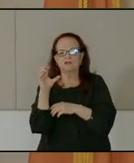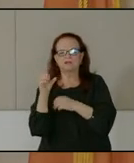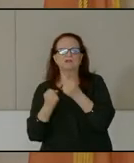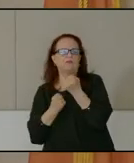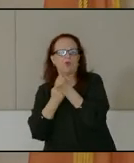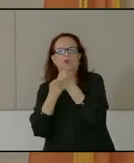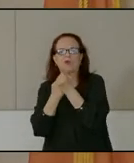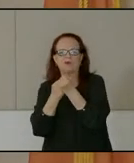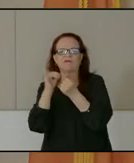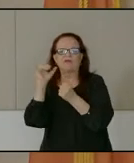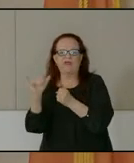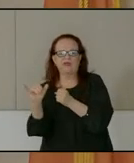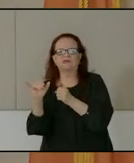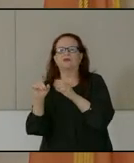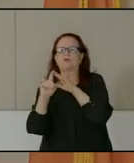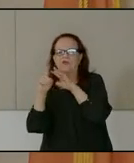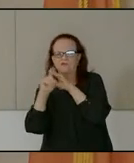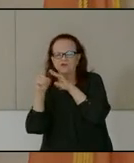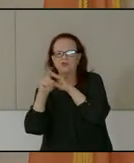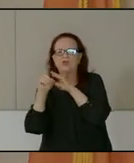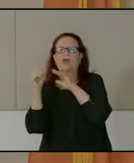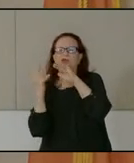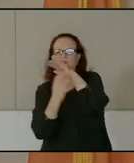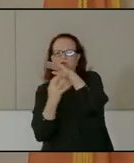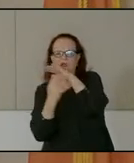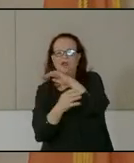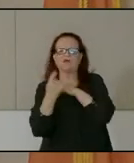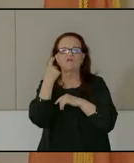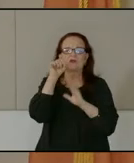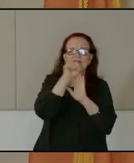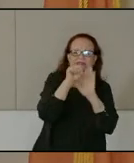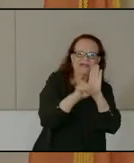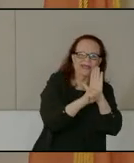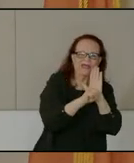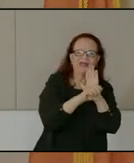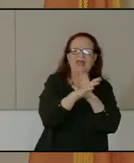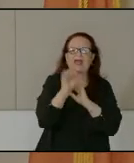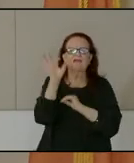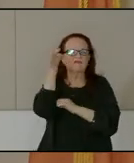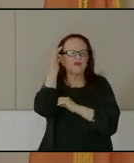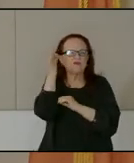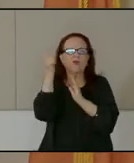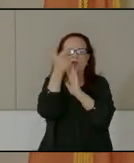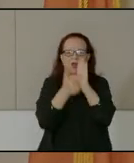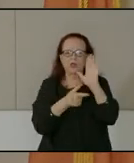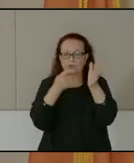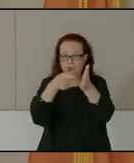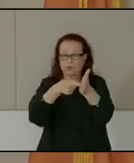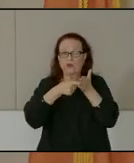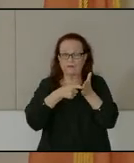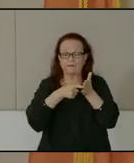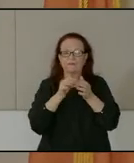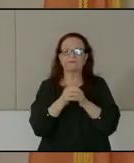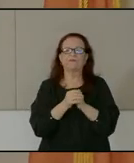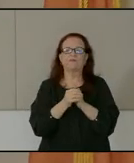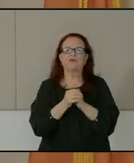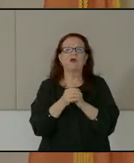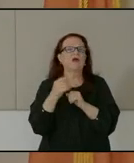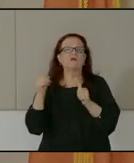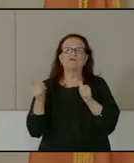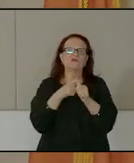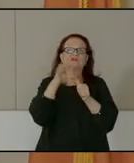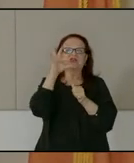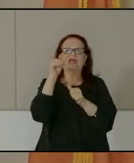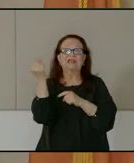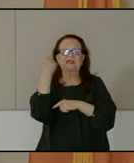refugee populations per state and federal law and requirements. For the first 90 days after